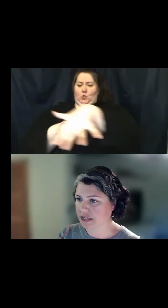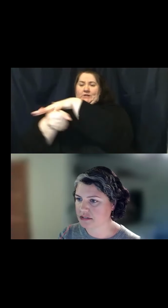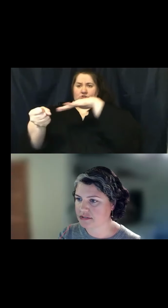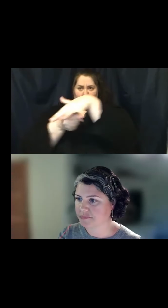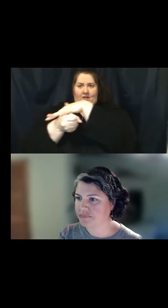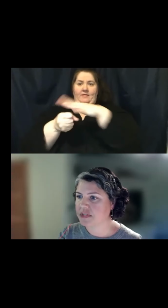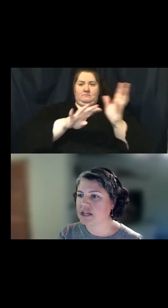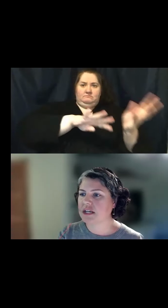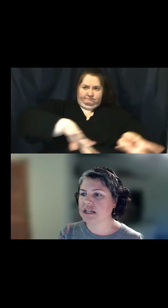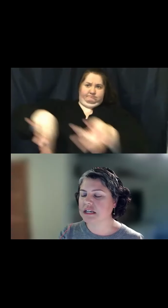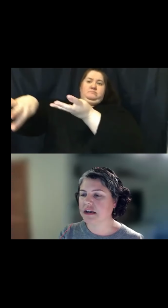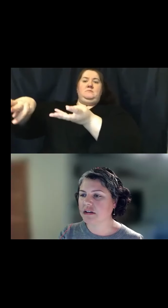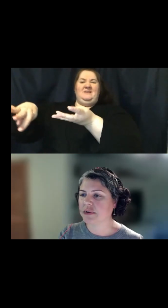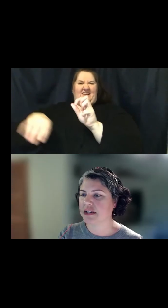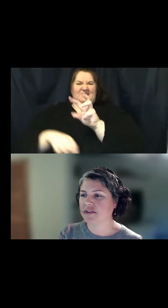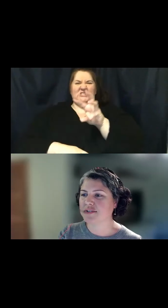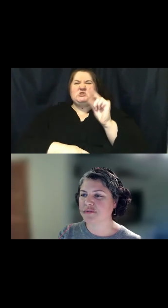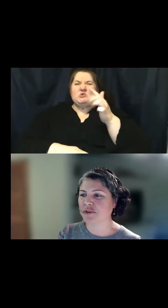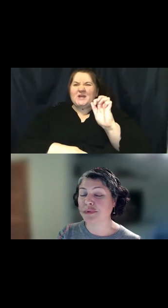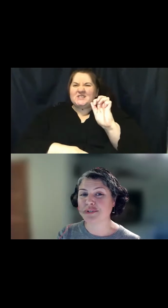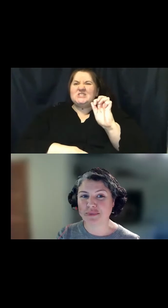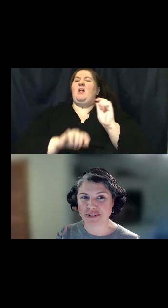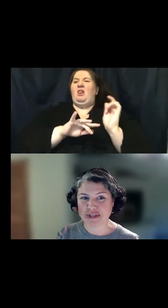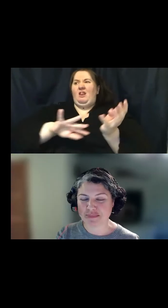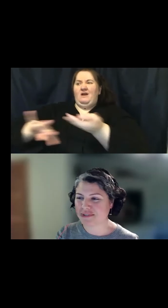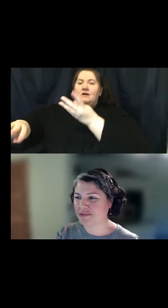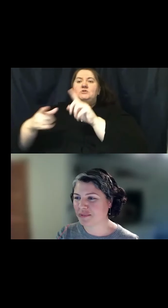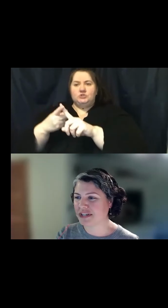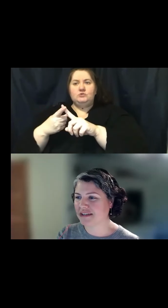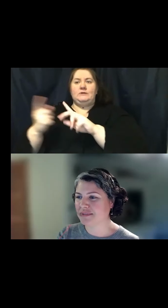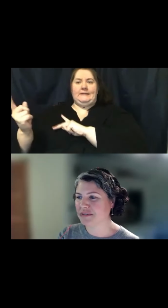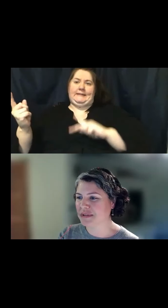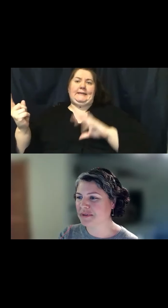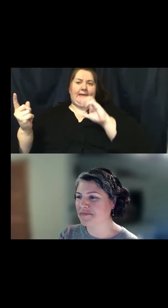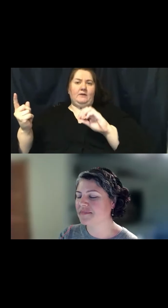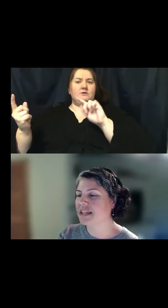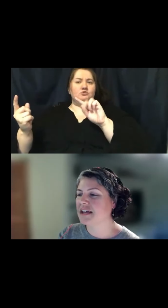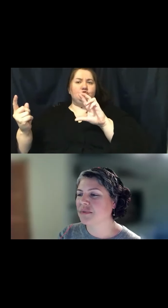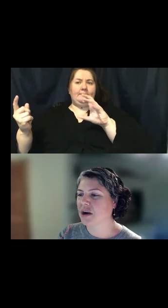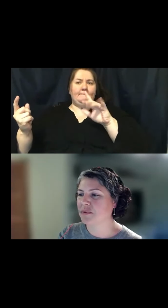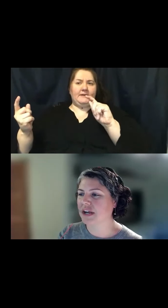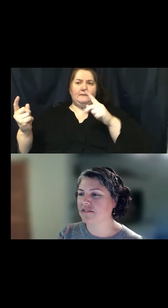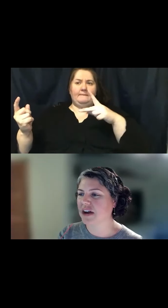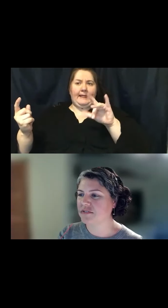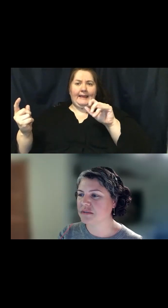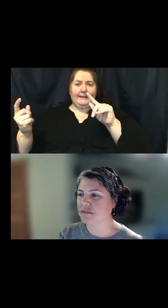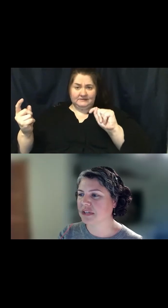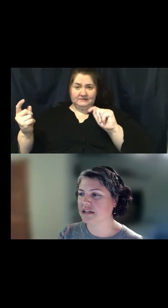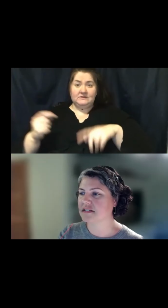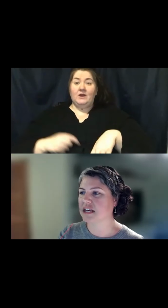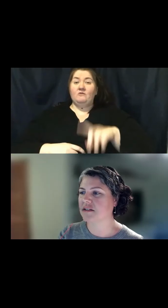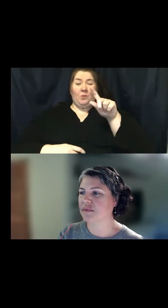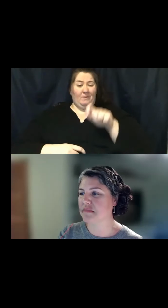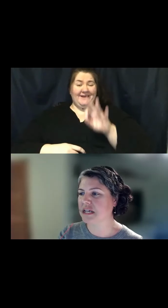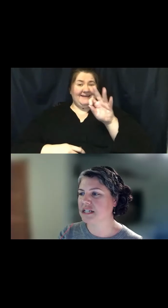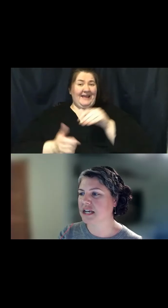treatment plants. King County right now serves almost 2 million people, 1.9 million people. We operate 5 treatment